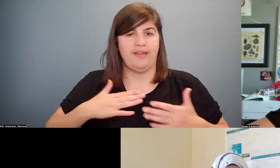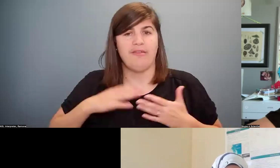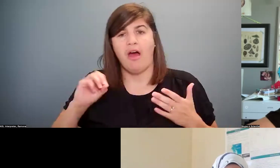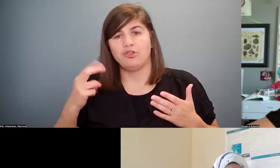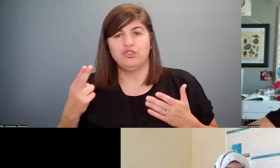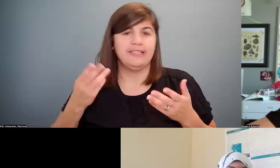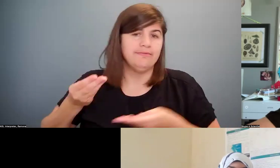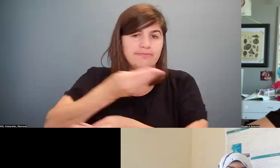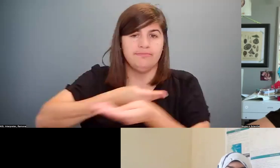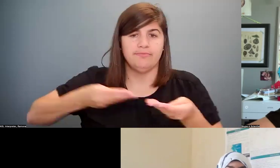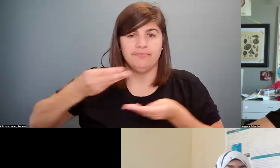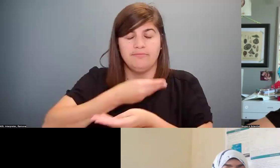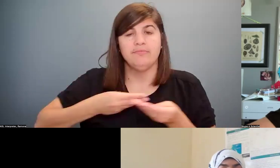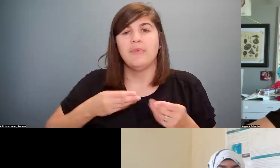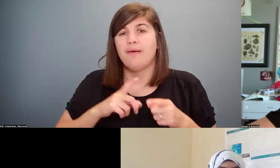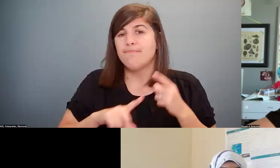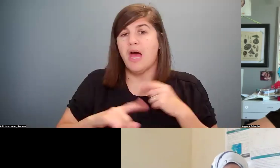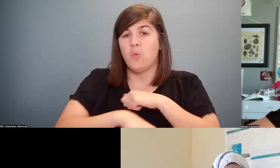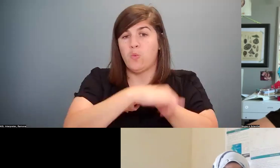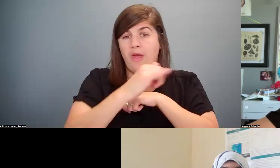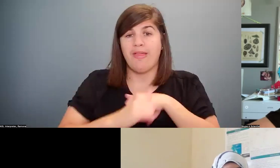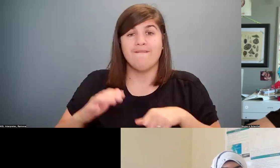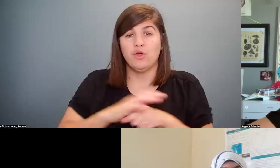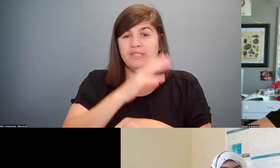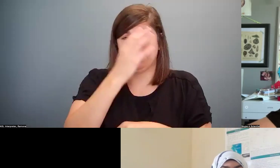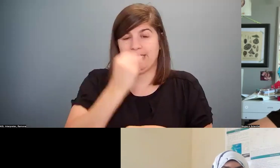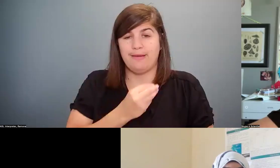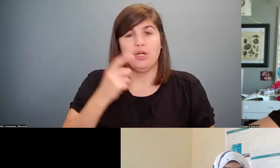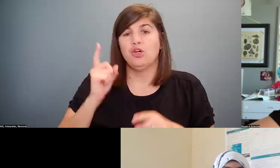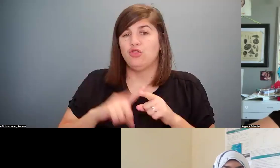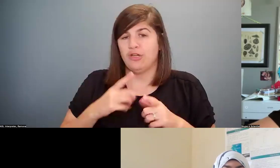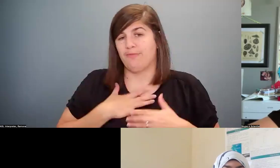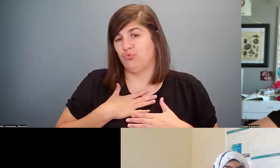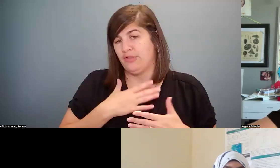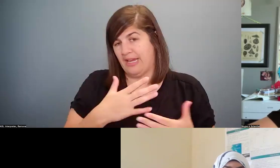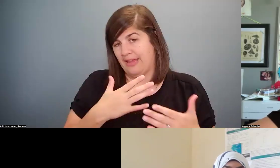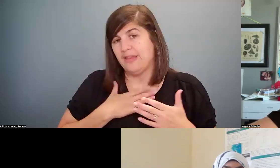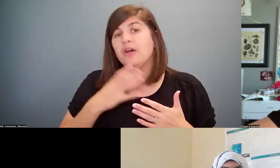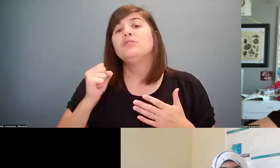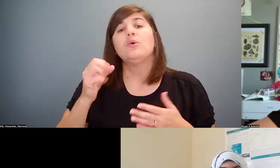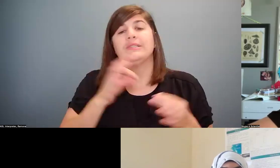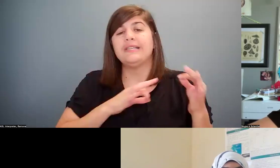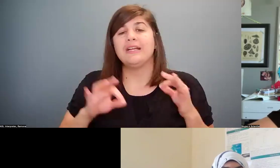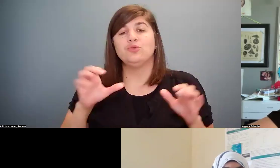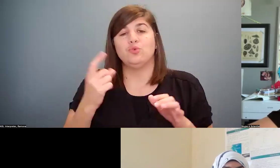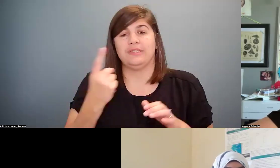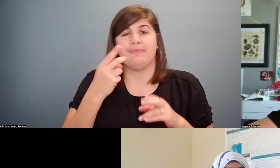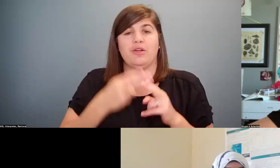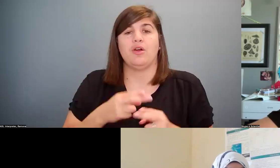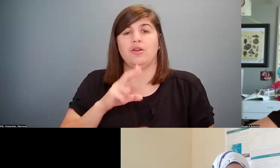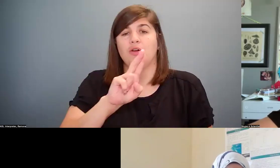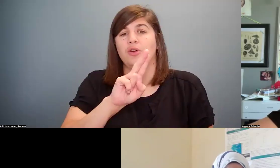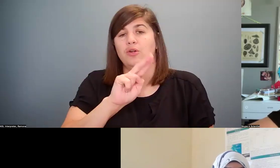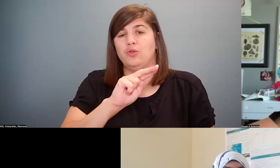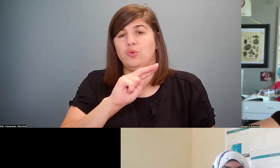unconsciously do it. So if they went completely to sleep the way that we would, they would not be able to breathe. So instead, they do something called